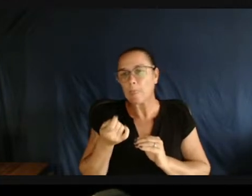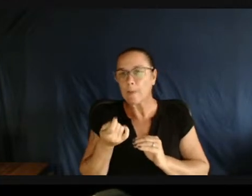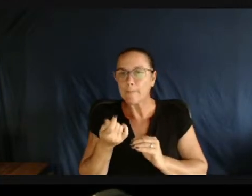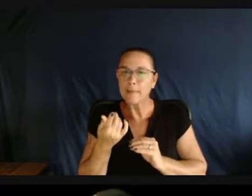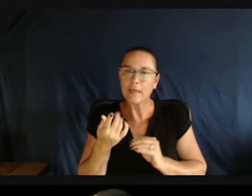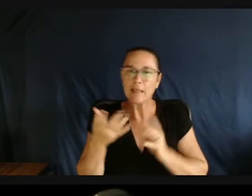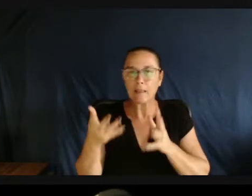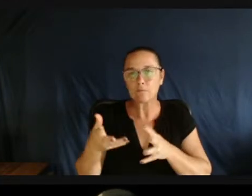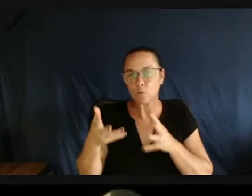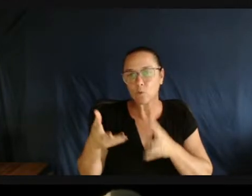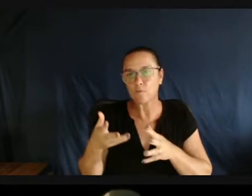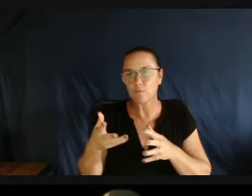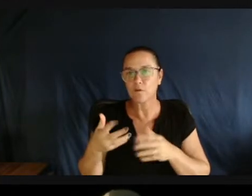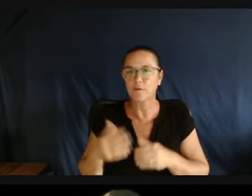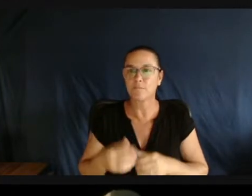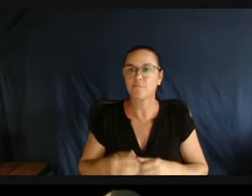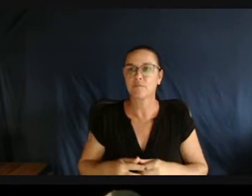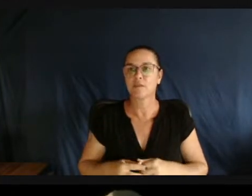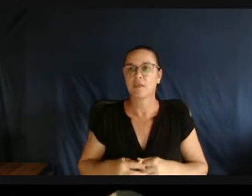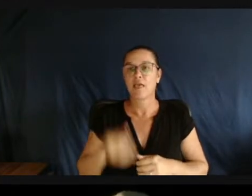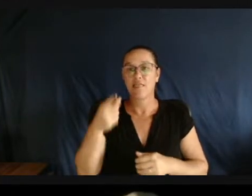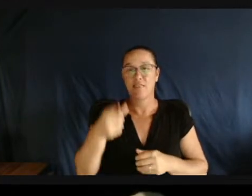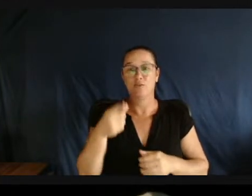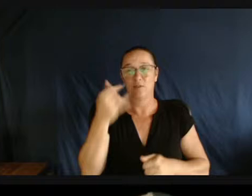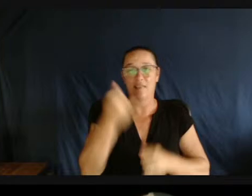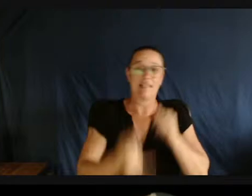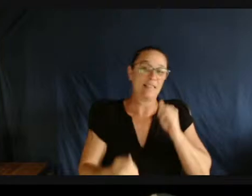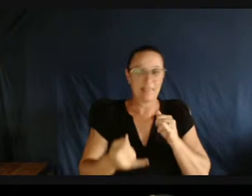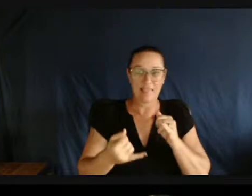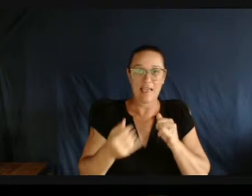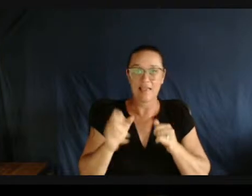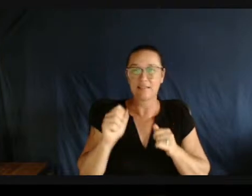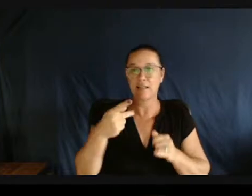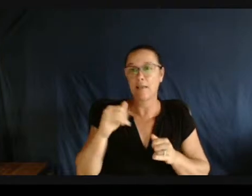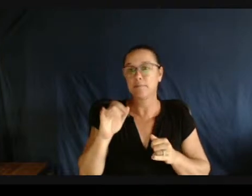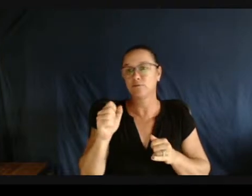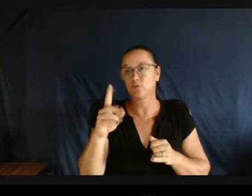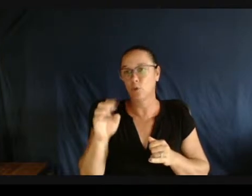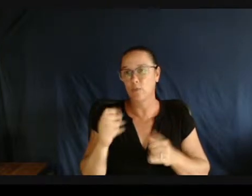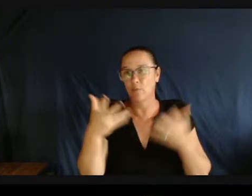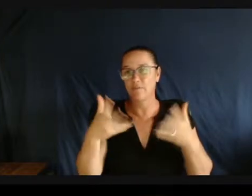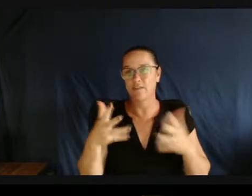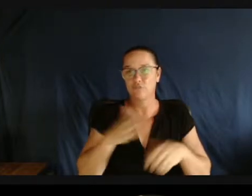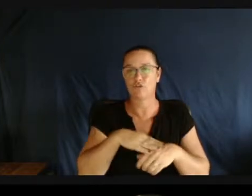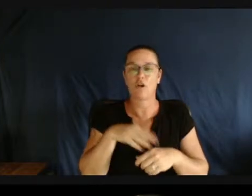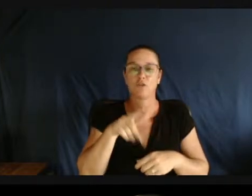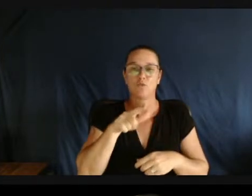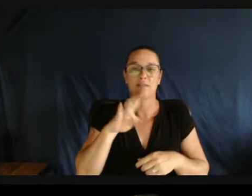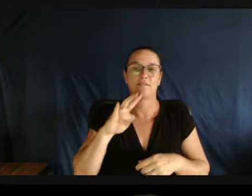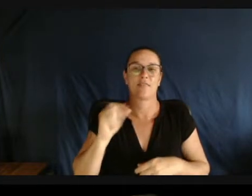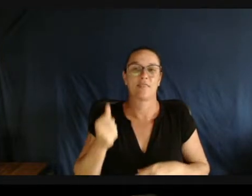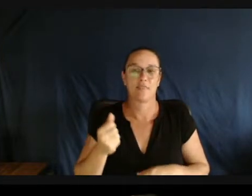remnant. That comes from our last episode ending there on the 27th. So there's our previous burst.